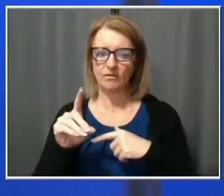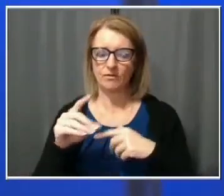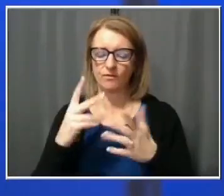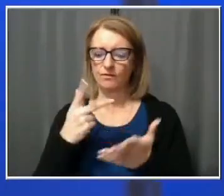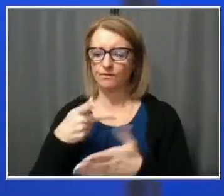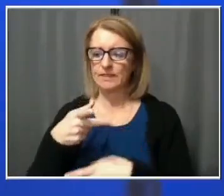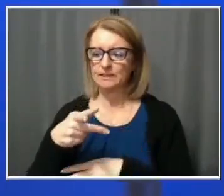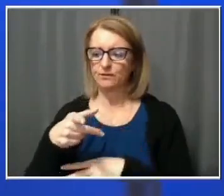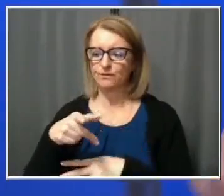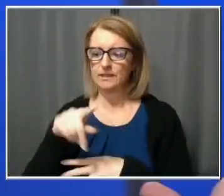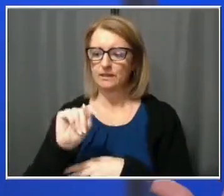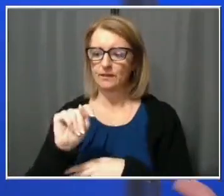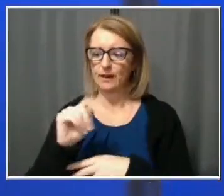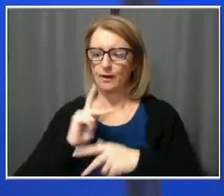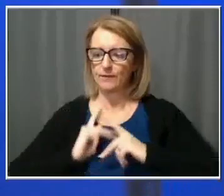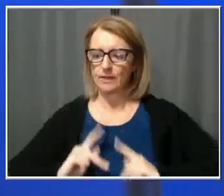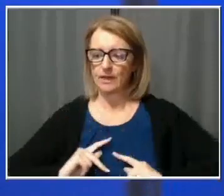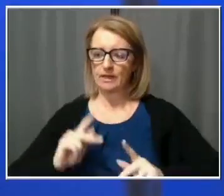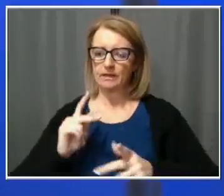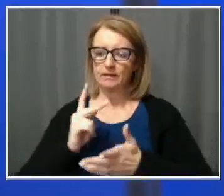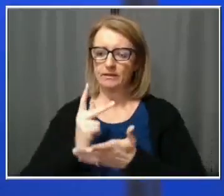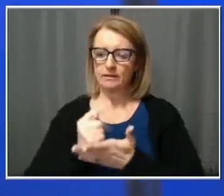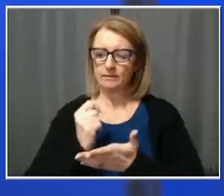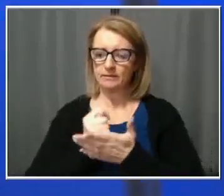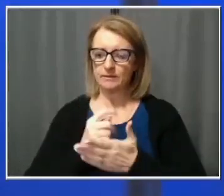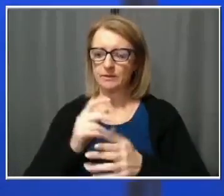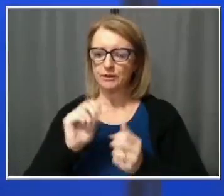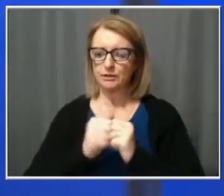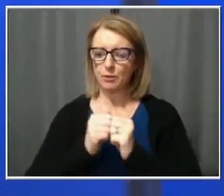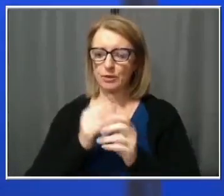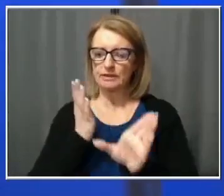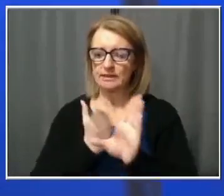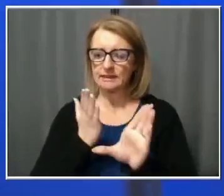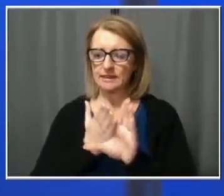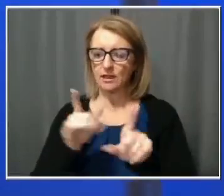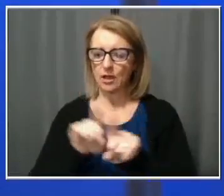therapy, and then I did sports psychology, and I also did the nutrition.